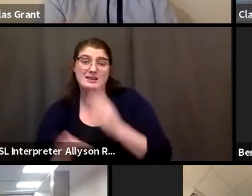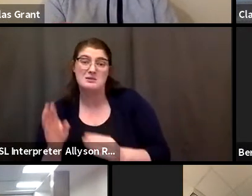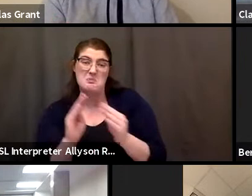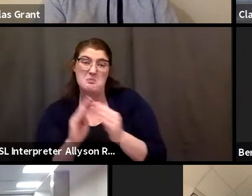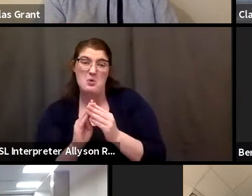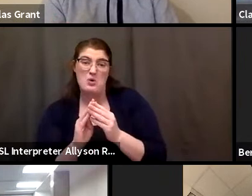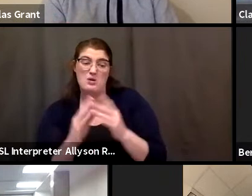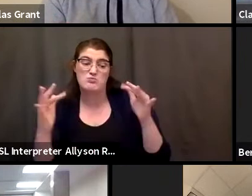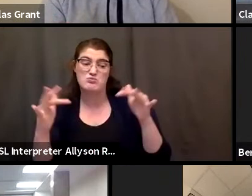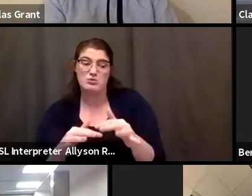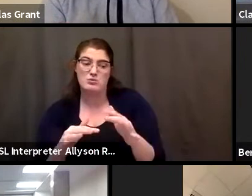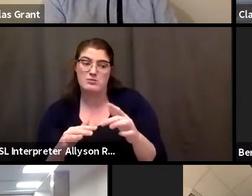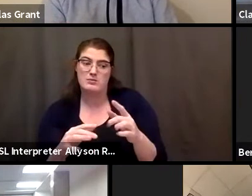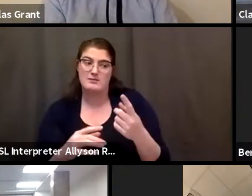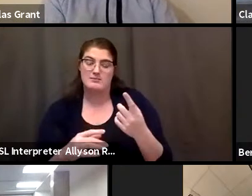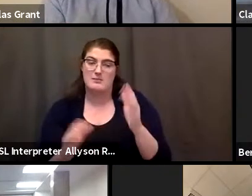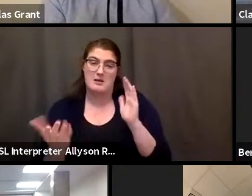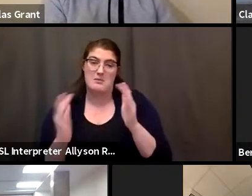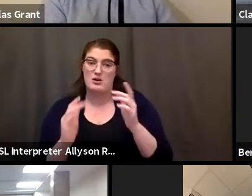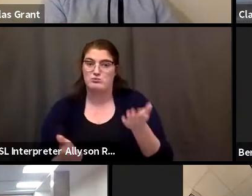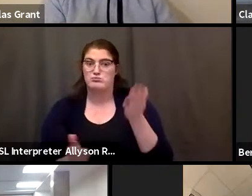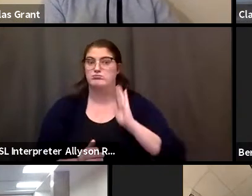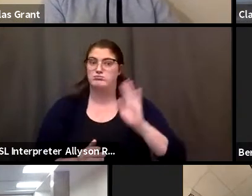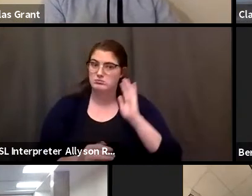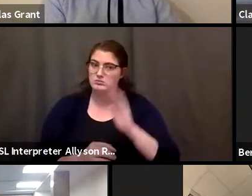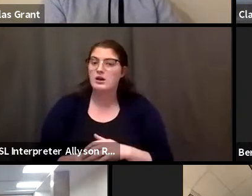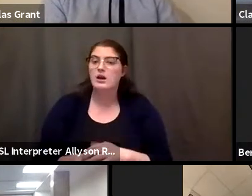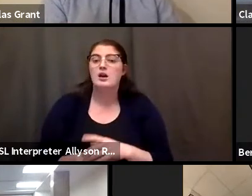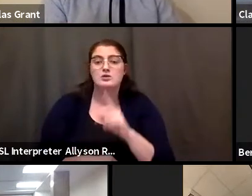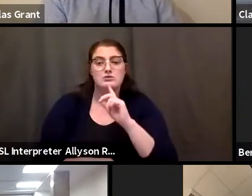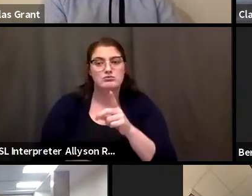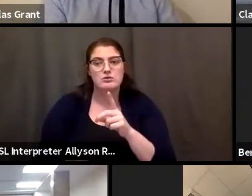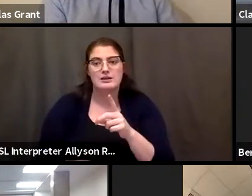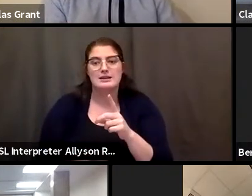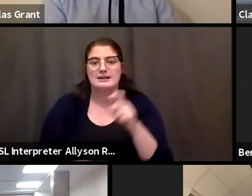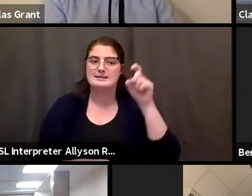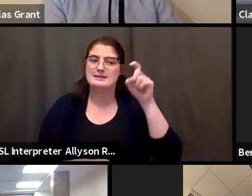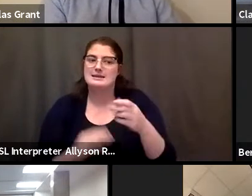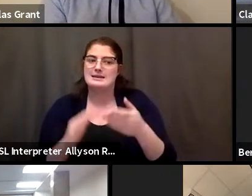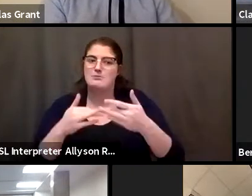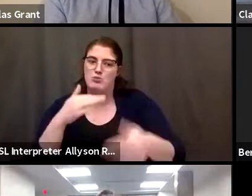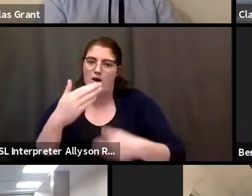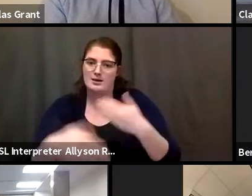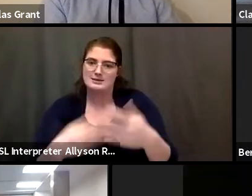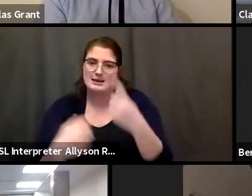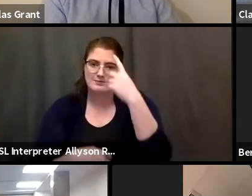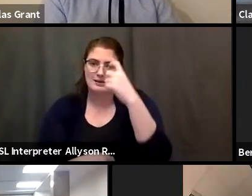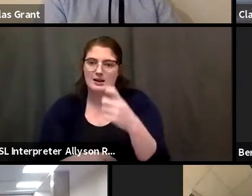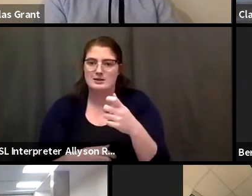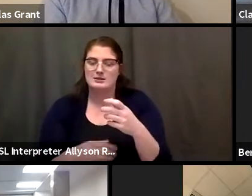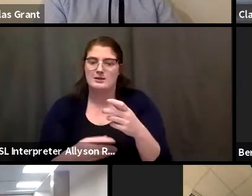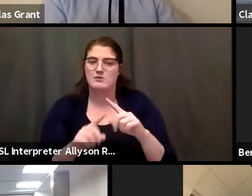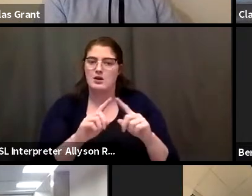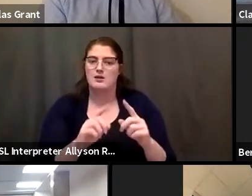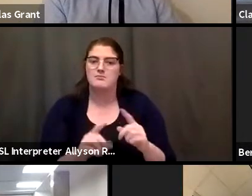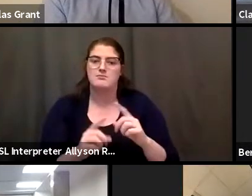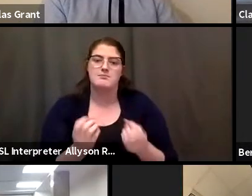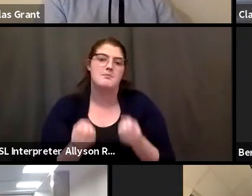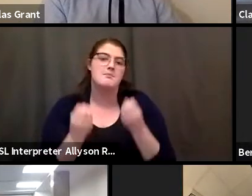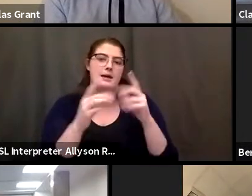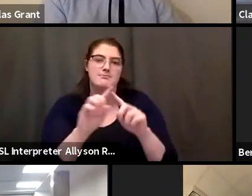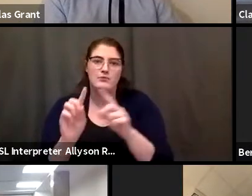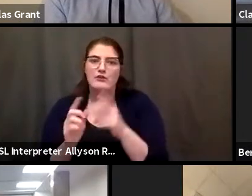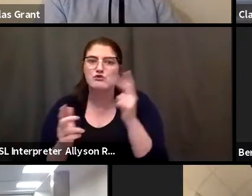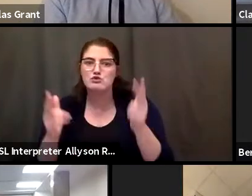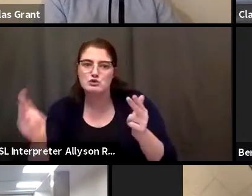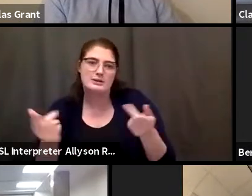a very long time, and it's really a very needed process because of the multiple shootings that have occurred. So thank